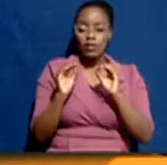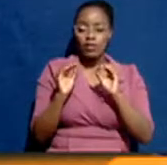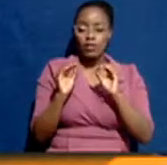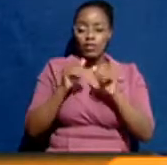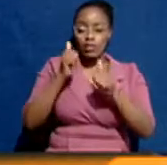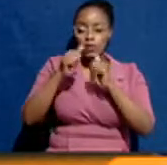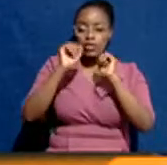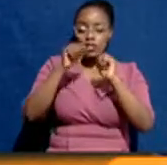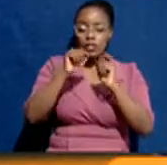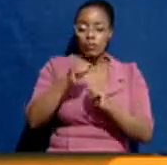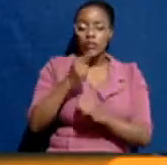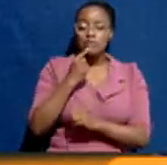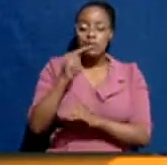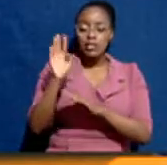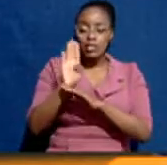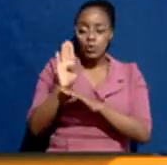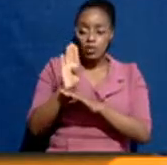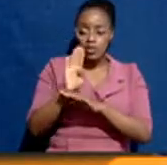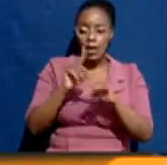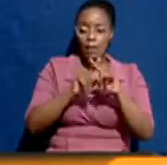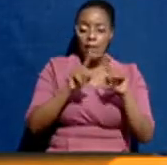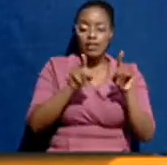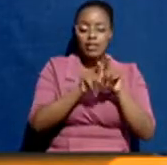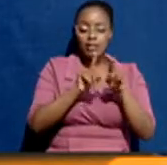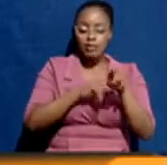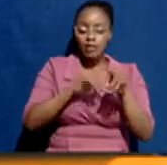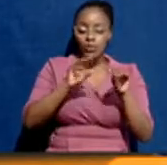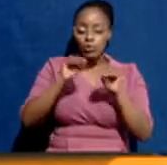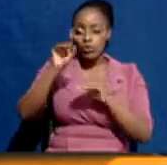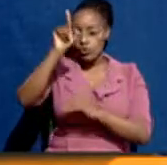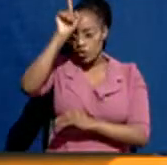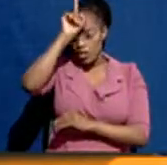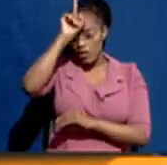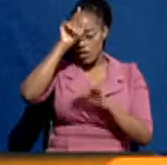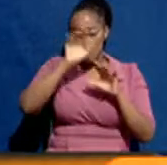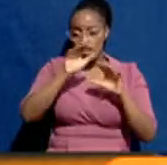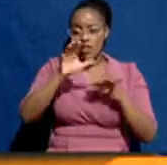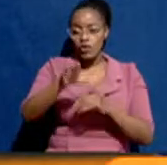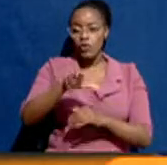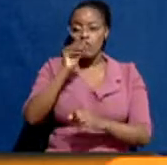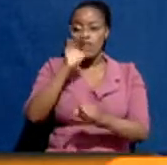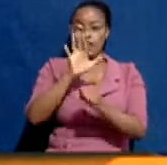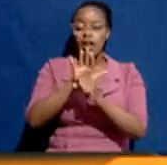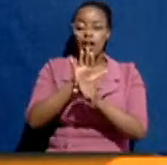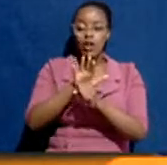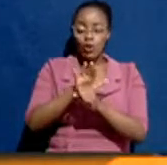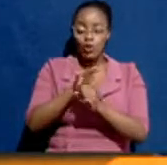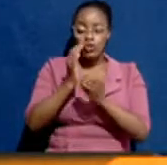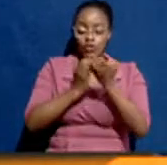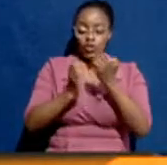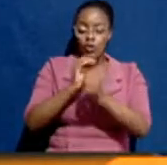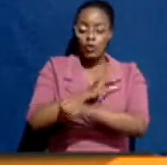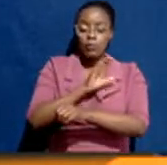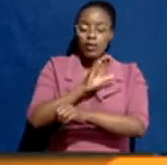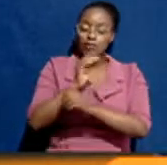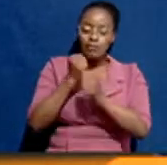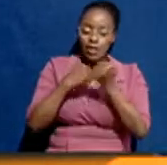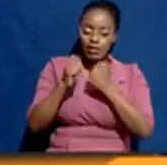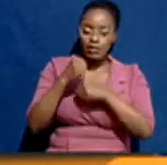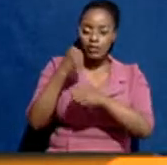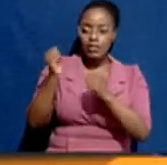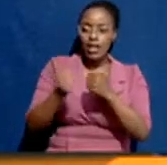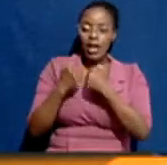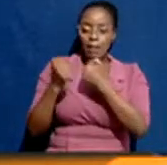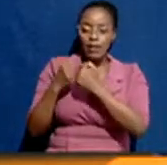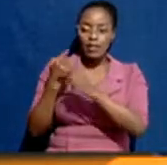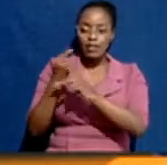that you can say it's business. But you go to the village markets, you find a lot of economic activity happening.